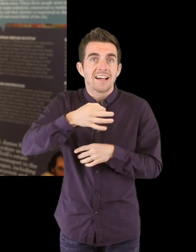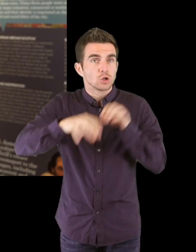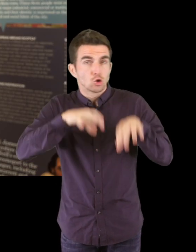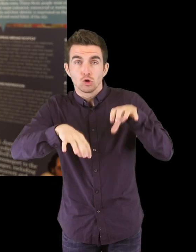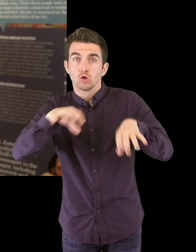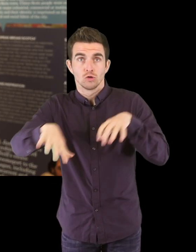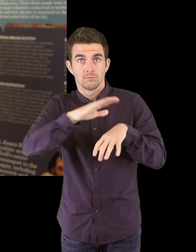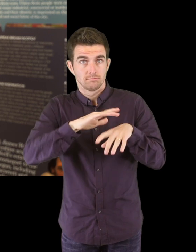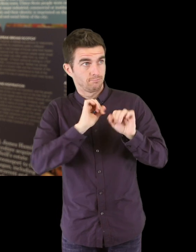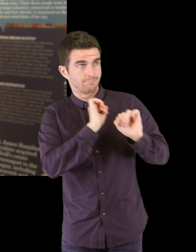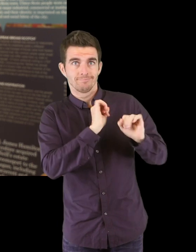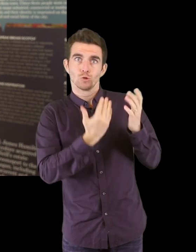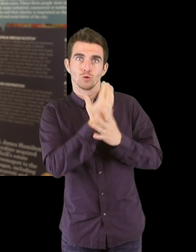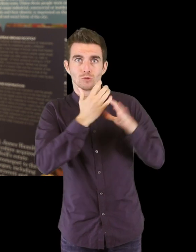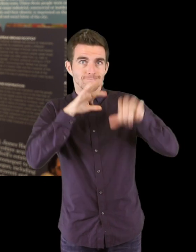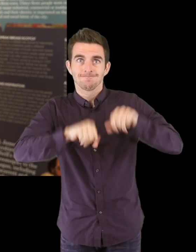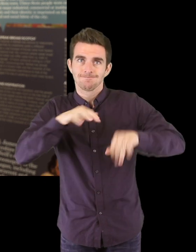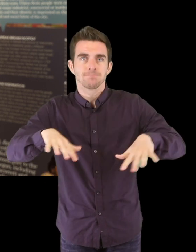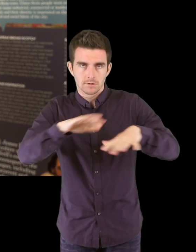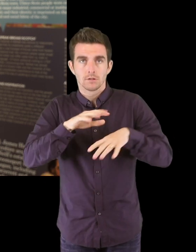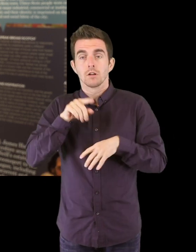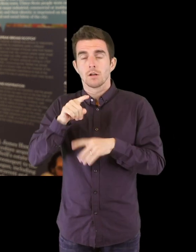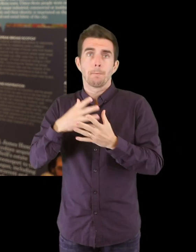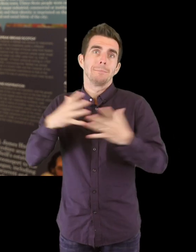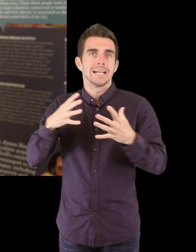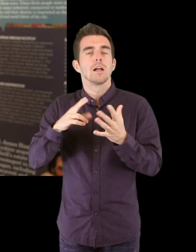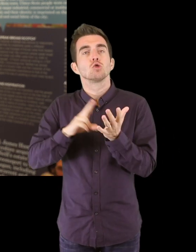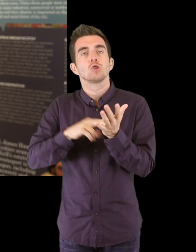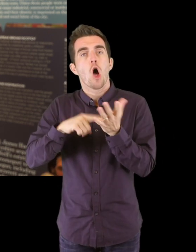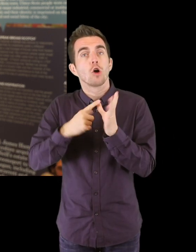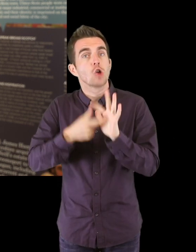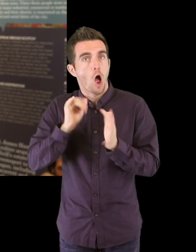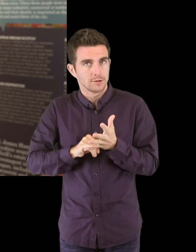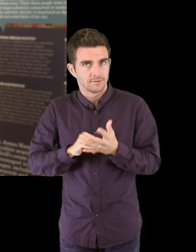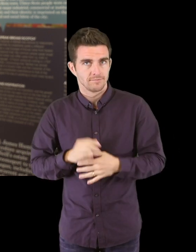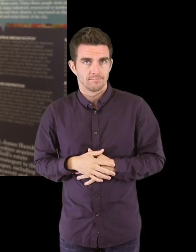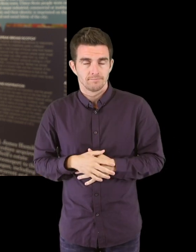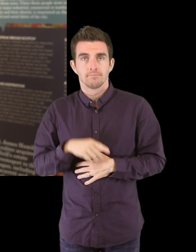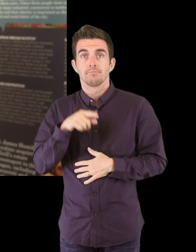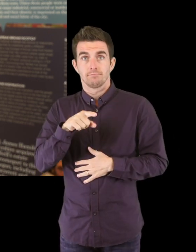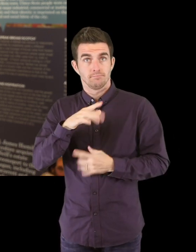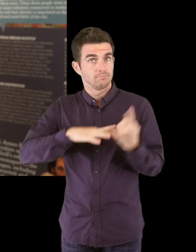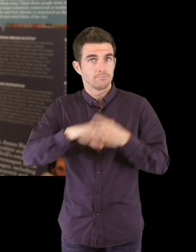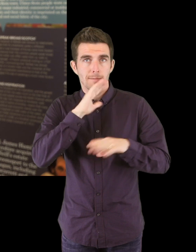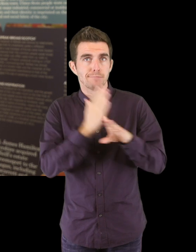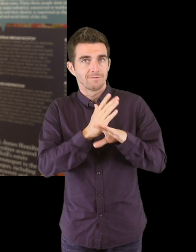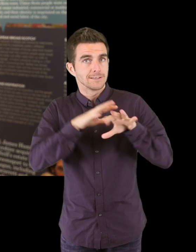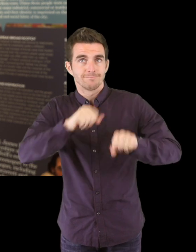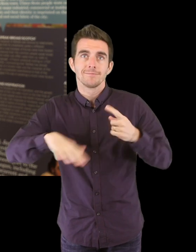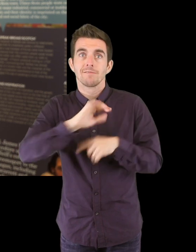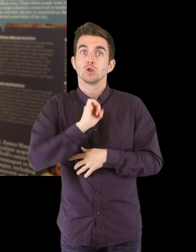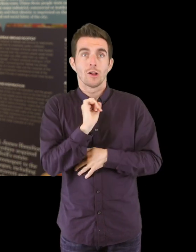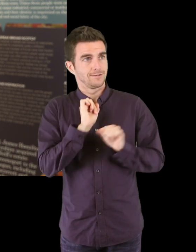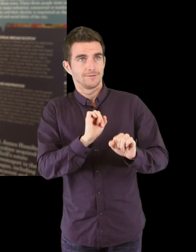new settlers, one of the largest being Newtownards. The success of this private settlement of Scots